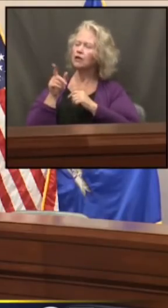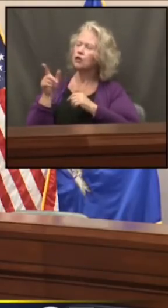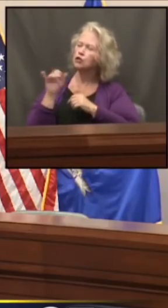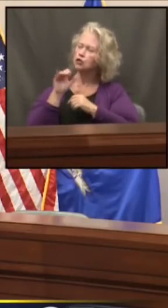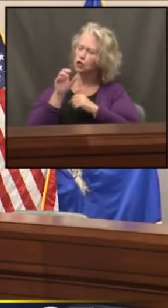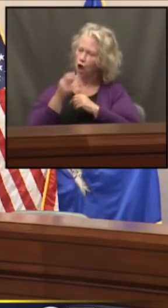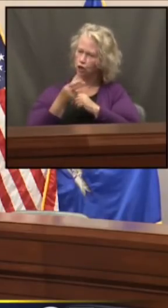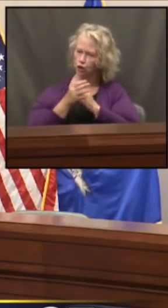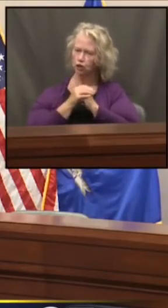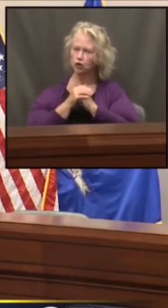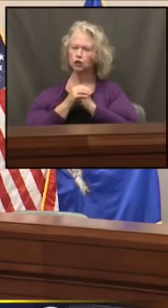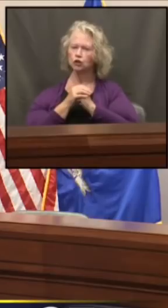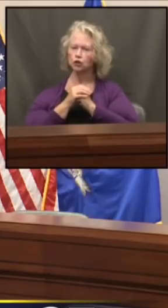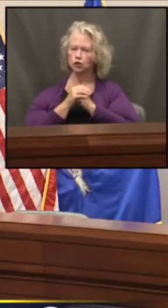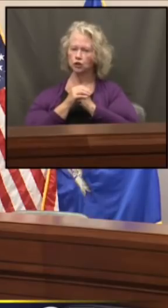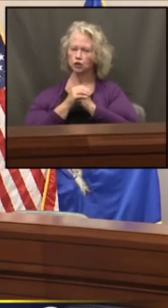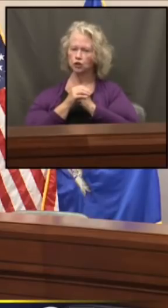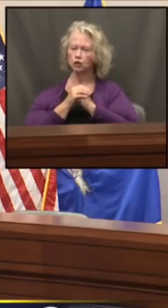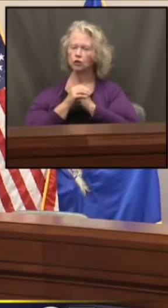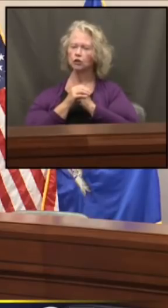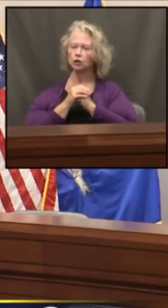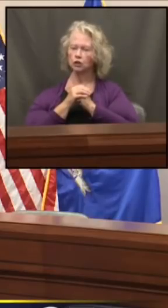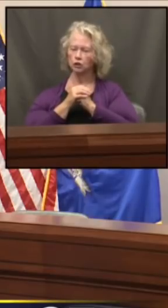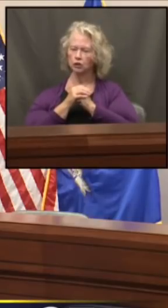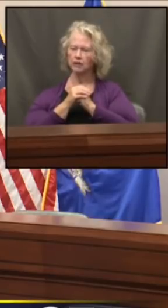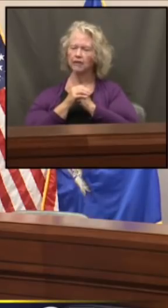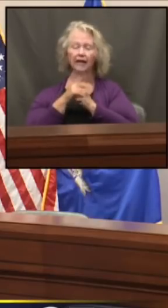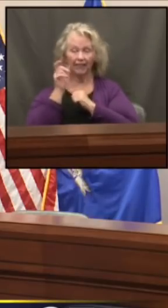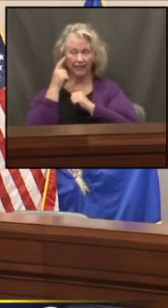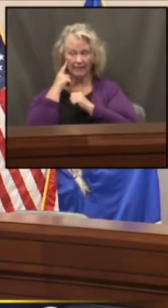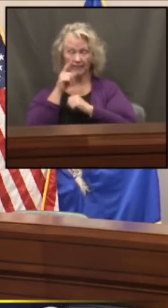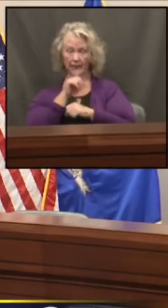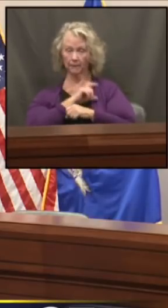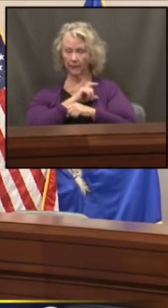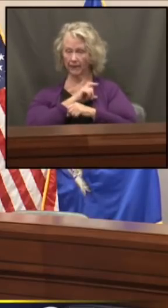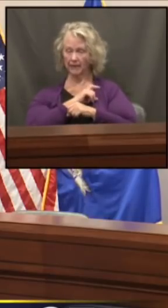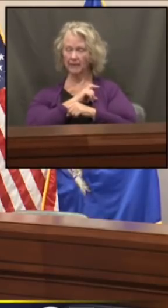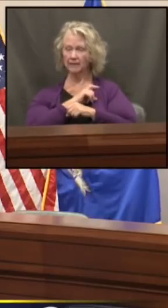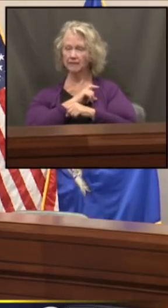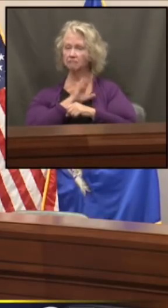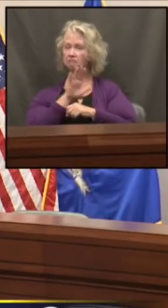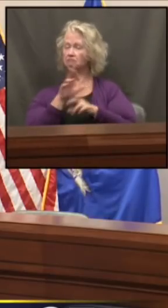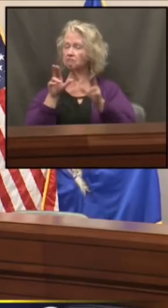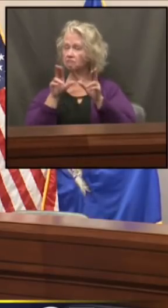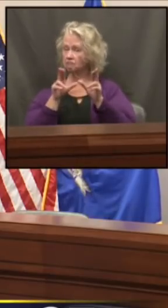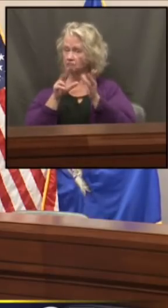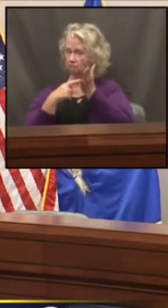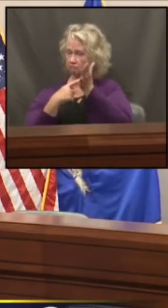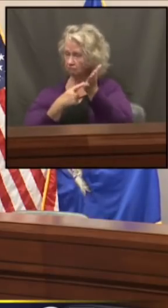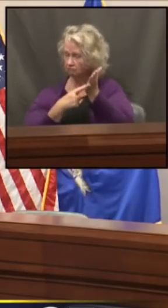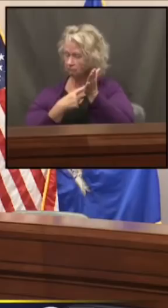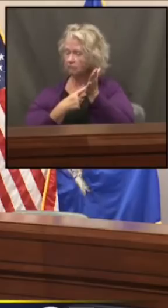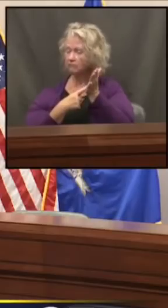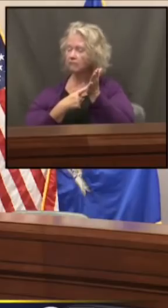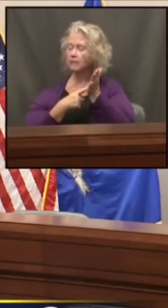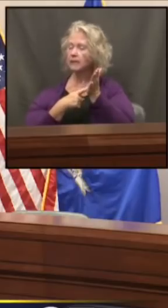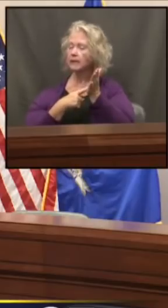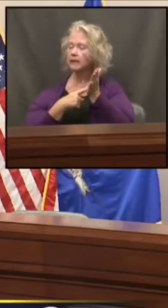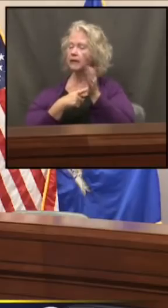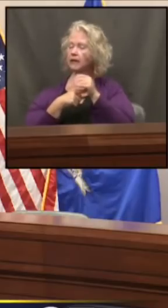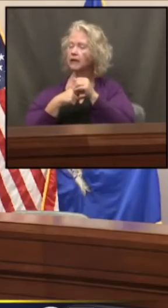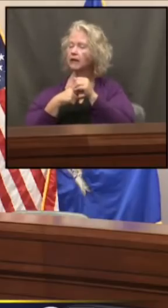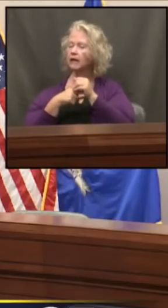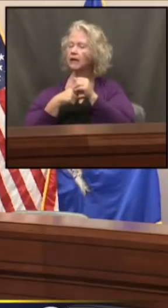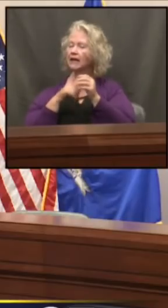Josh. The State Employees Bargaining Agent Coalition says that in